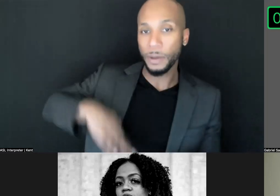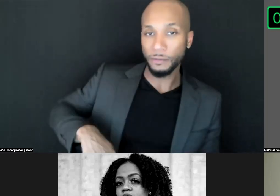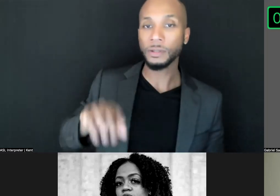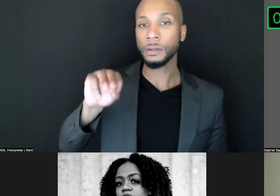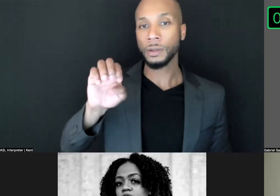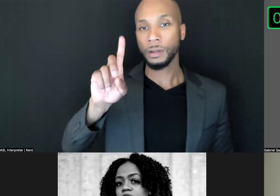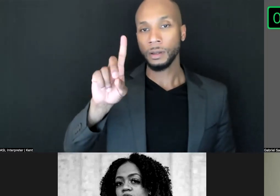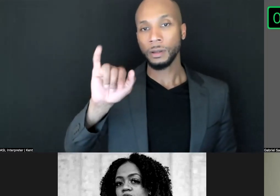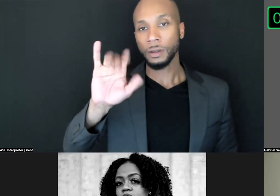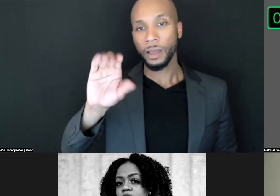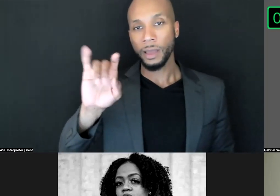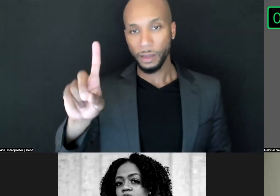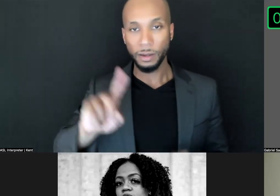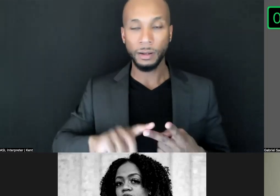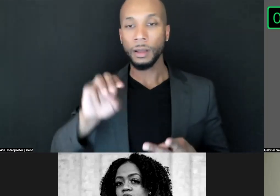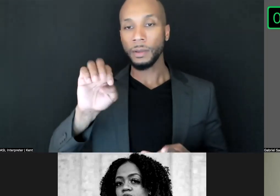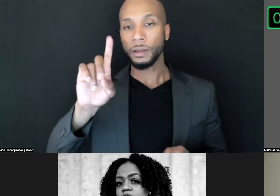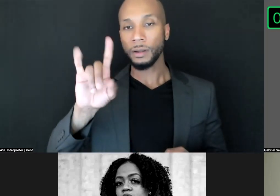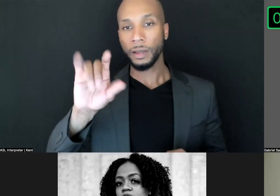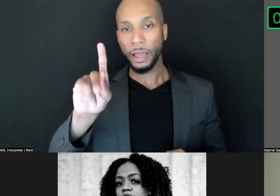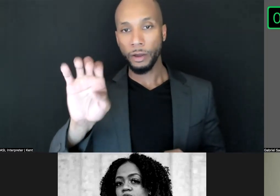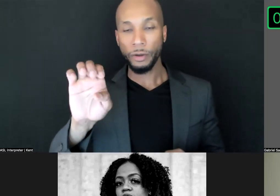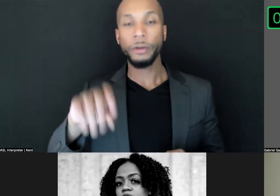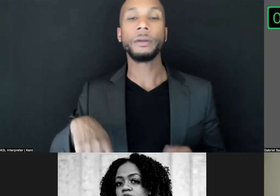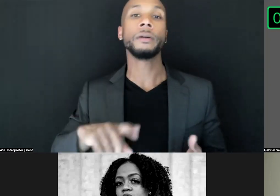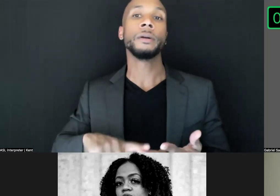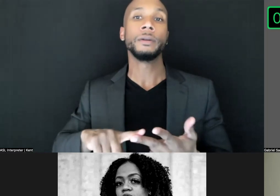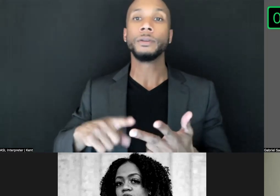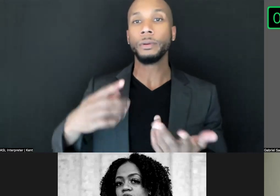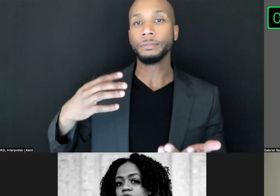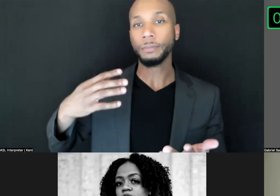your cash benefits, your Social Security check for a set amount of time.